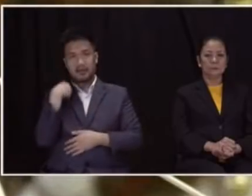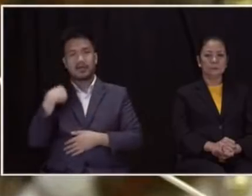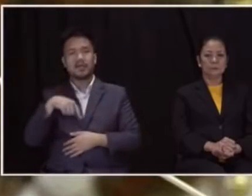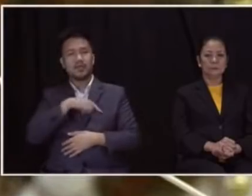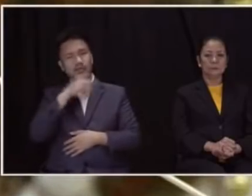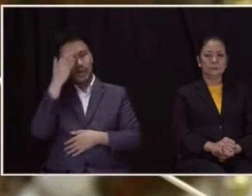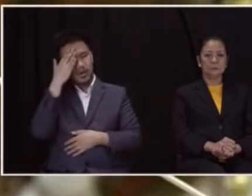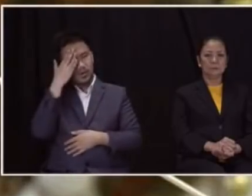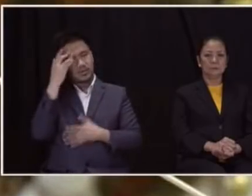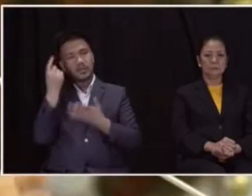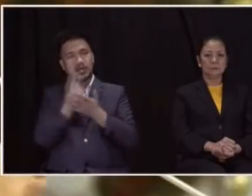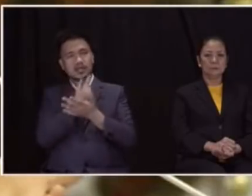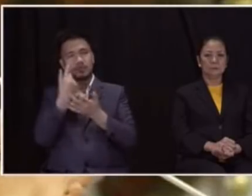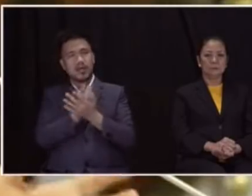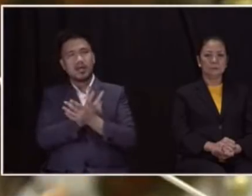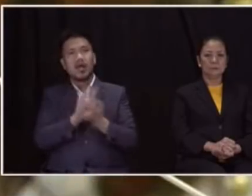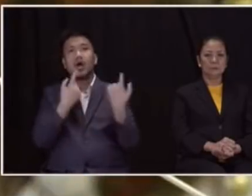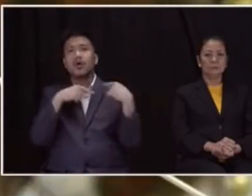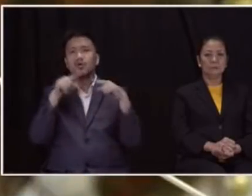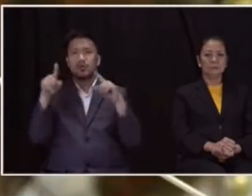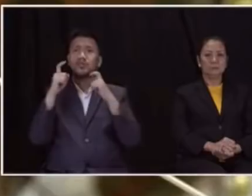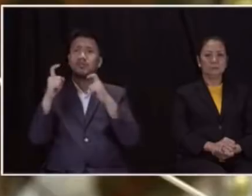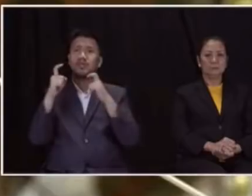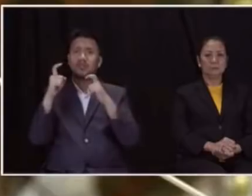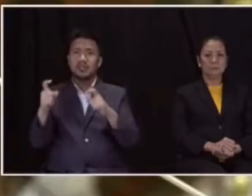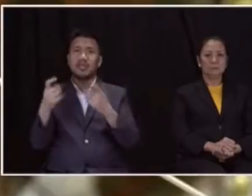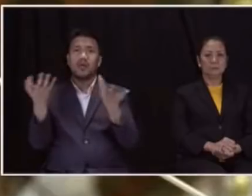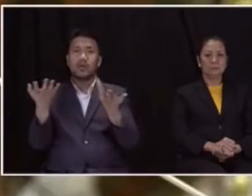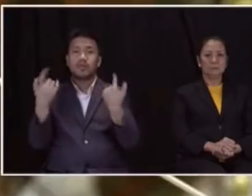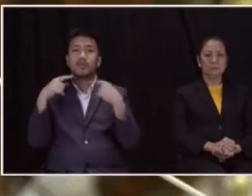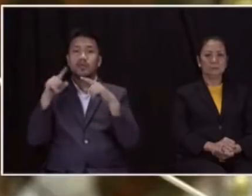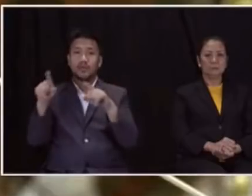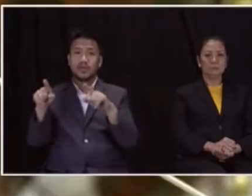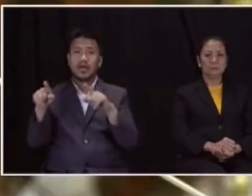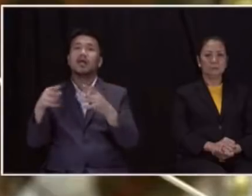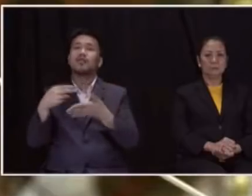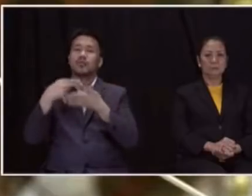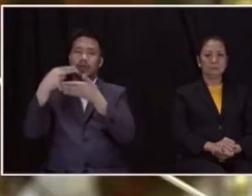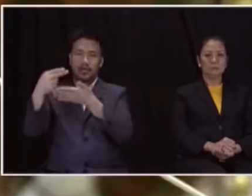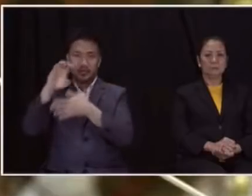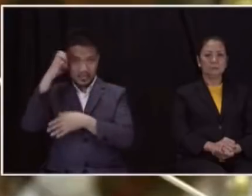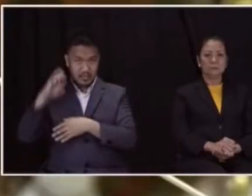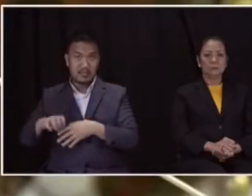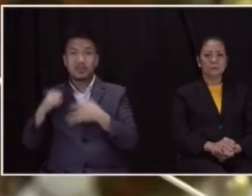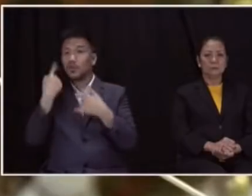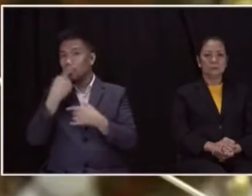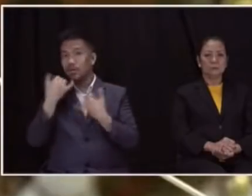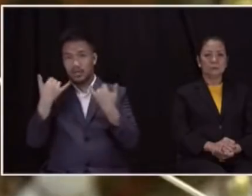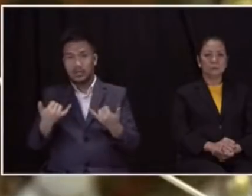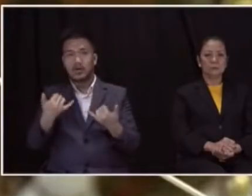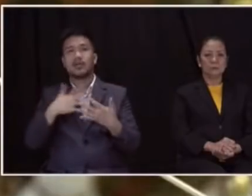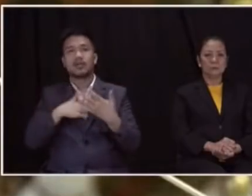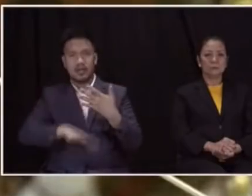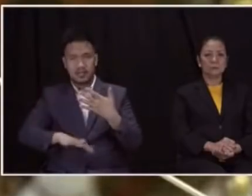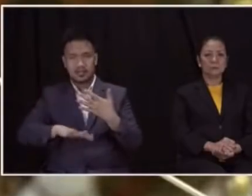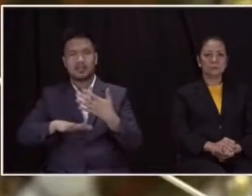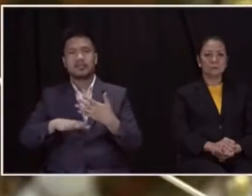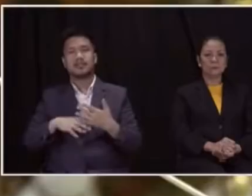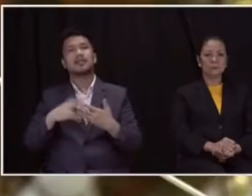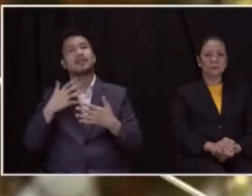the Gospel of St. Luke, went in haste to help Elizabeth, who today gives birth,